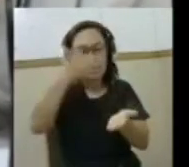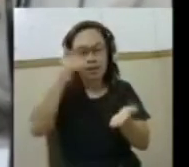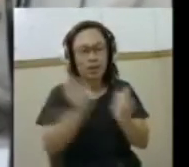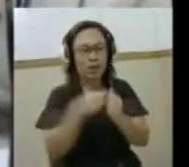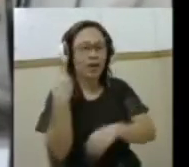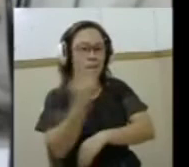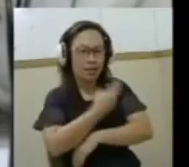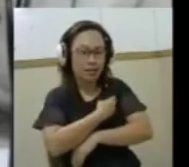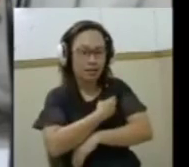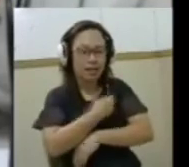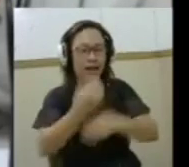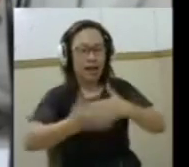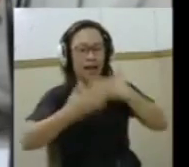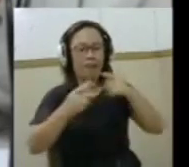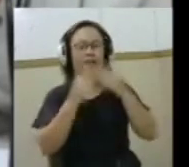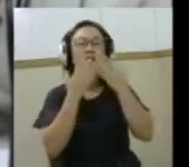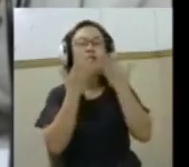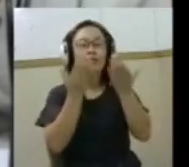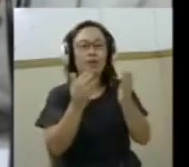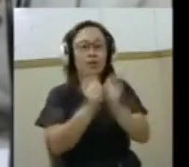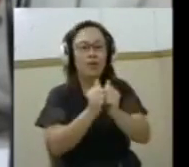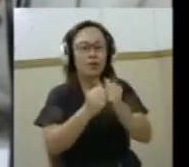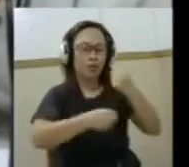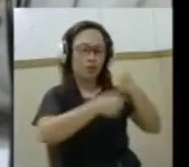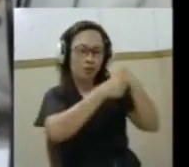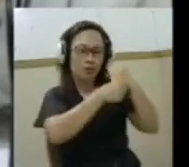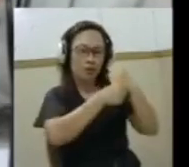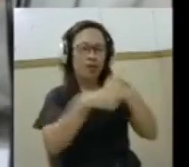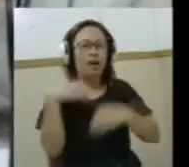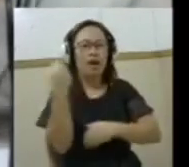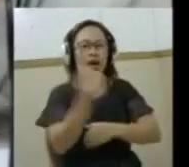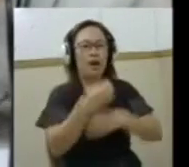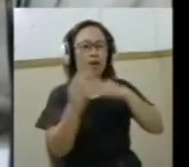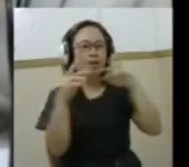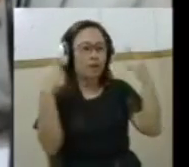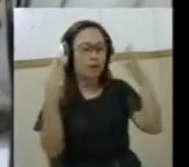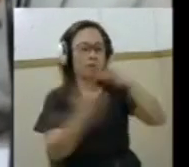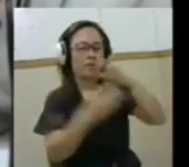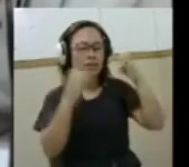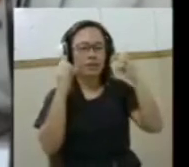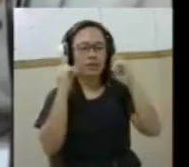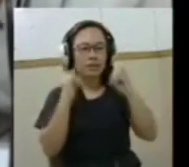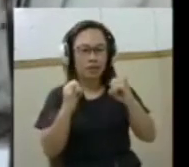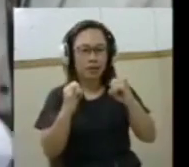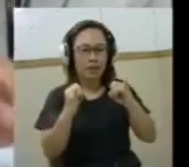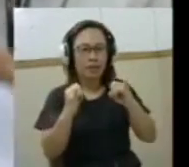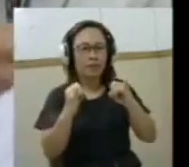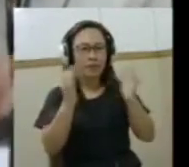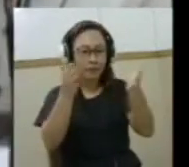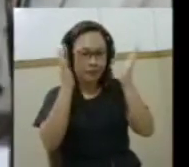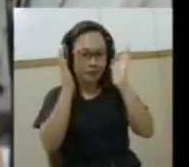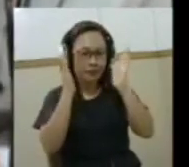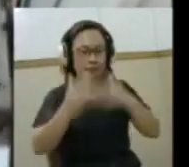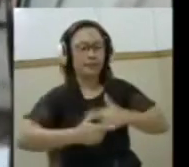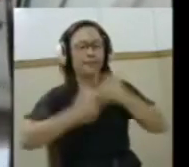us. So we are very happy and thankful for your continued support to our radio-based instruction program, PALIMANI. And we are indeed very